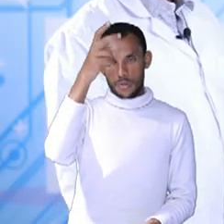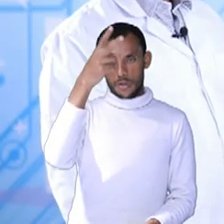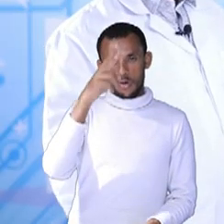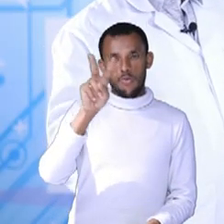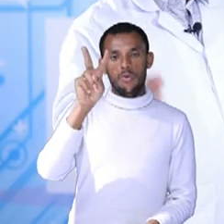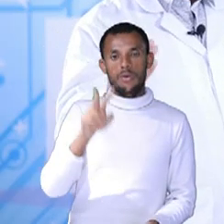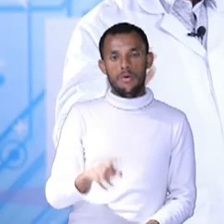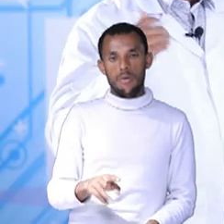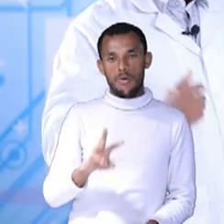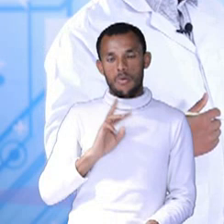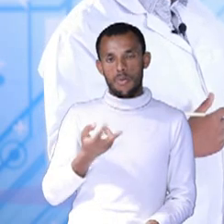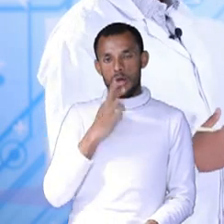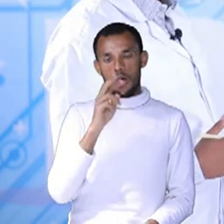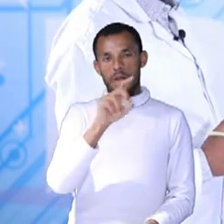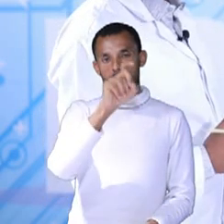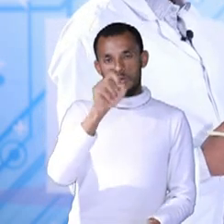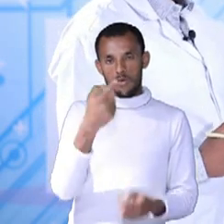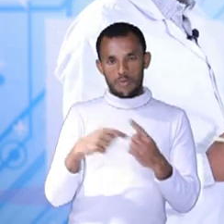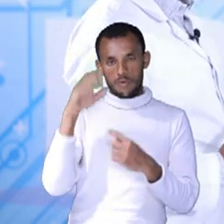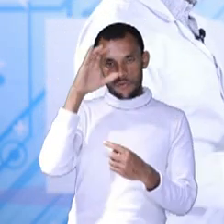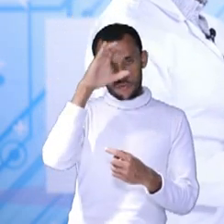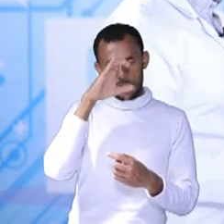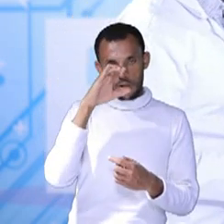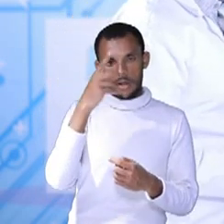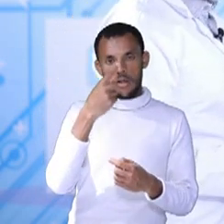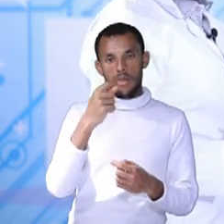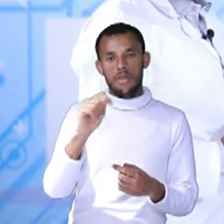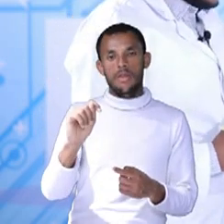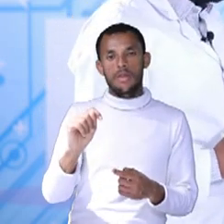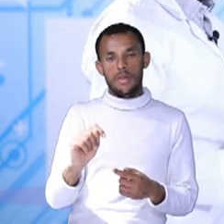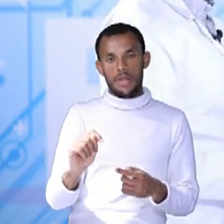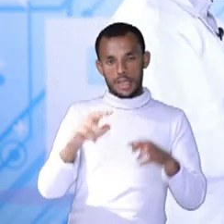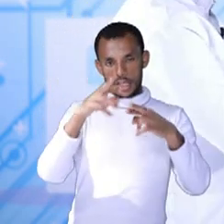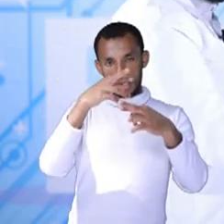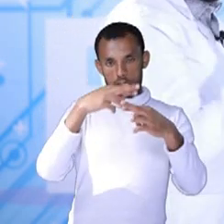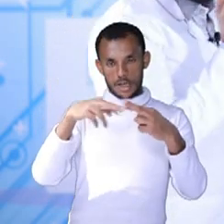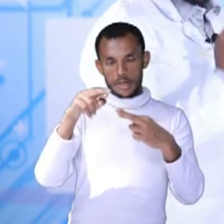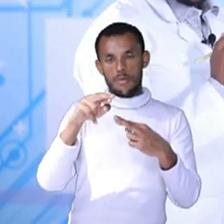squared. We are asked to find the